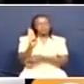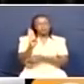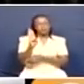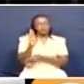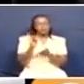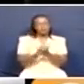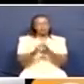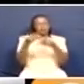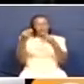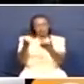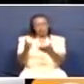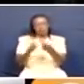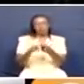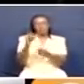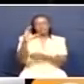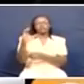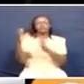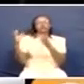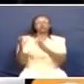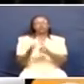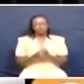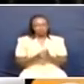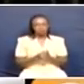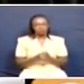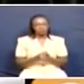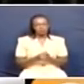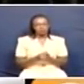delivered to the Electoral Commission.